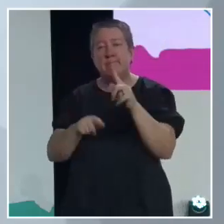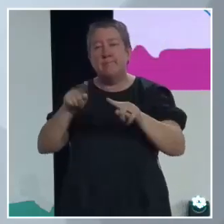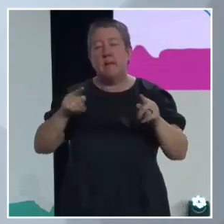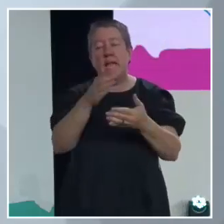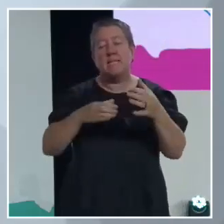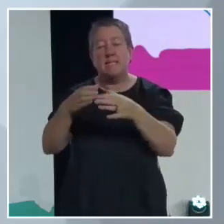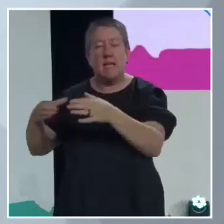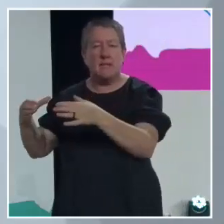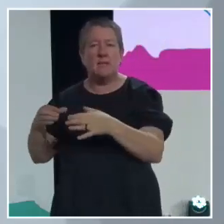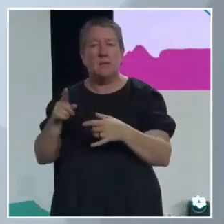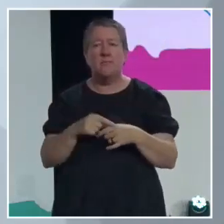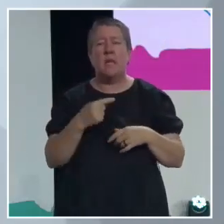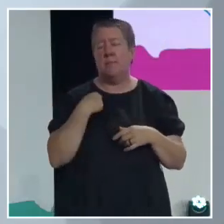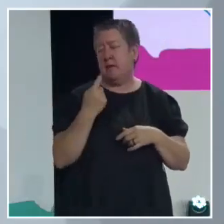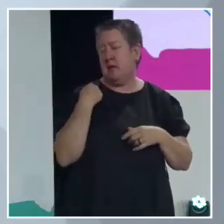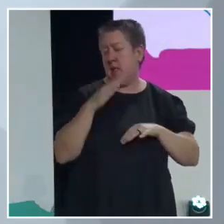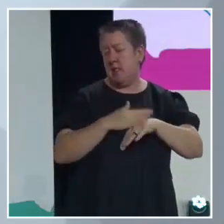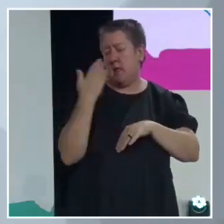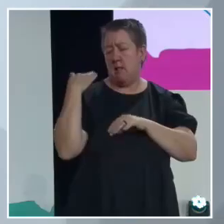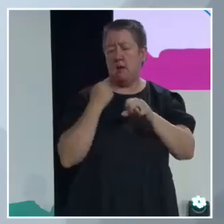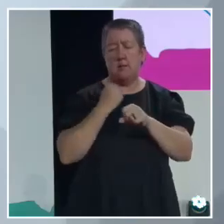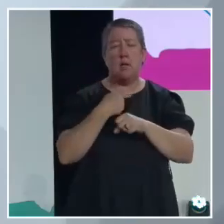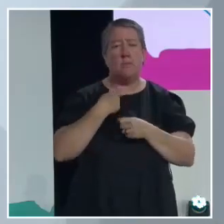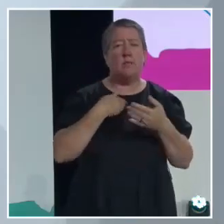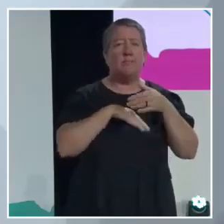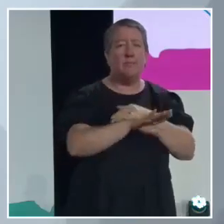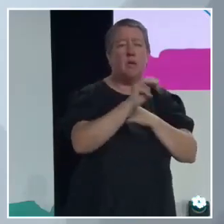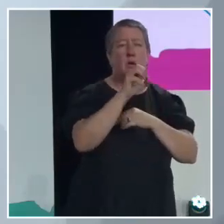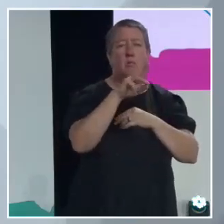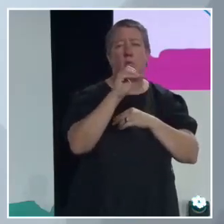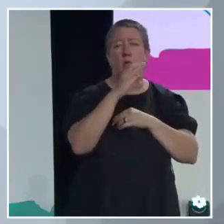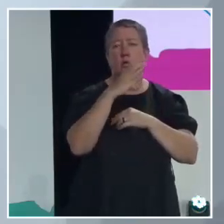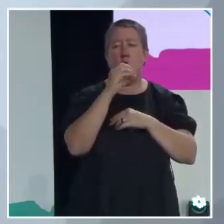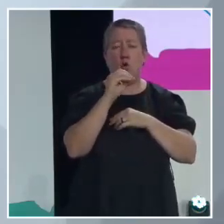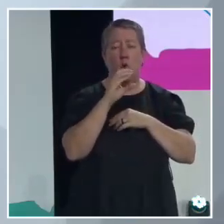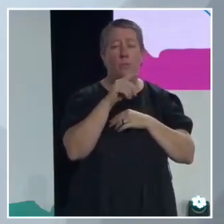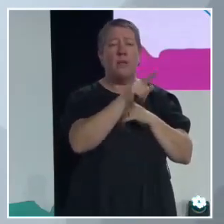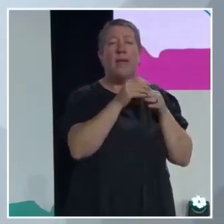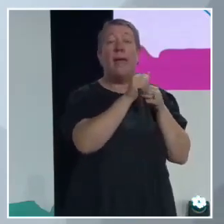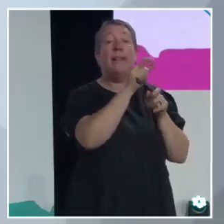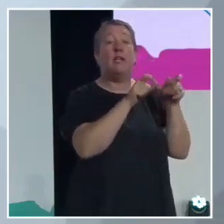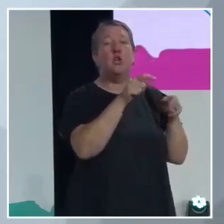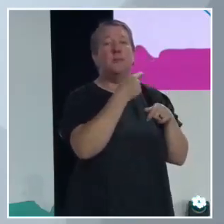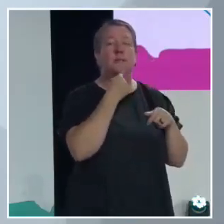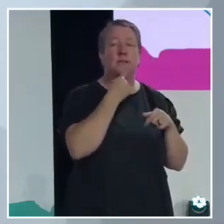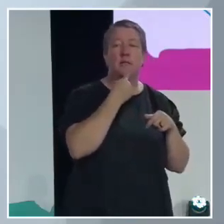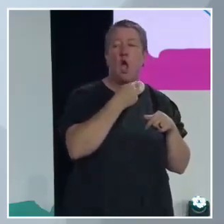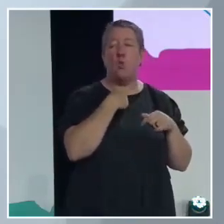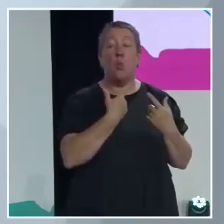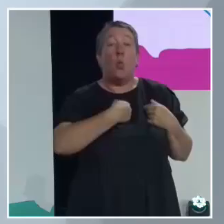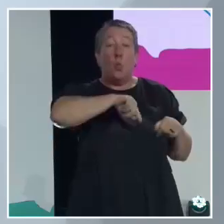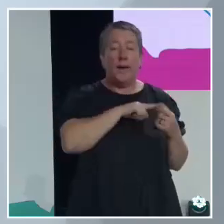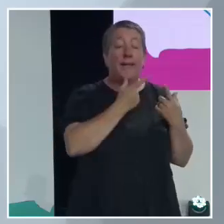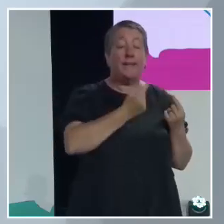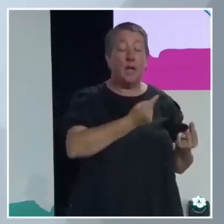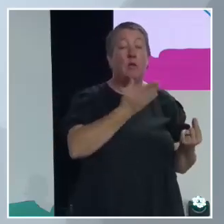But, I went to Morocco late last year, and hearing the Moroccan leadership talk about, we did the boring stuff,